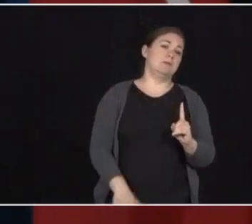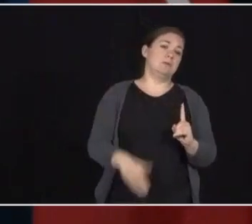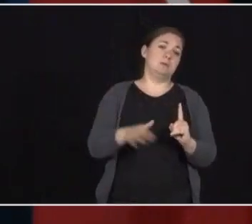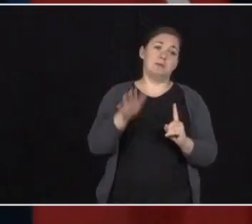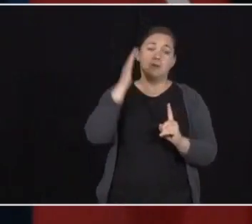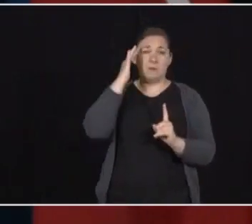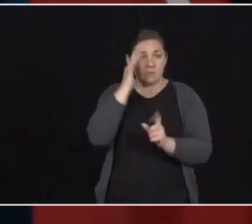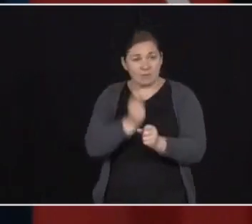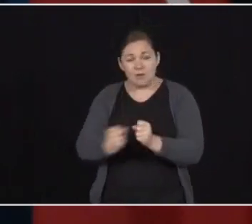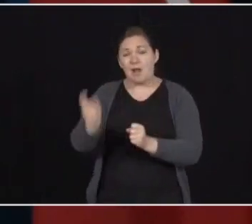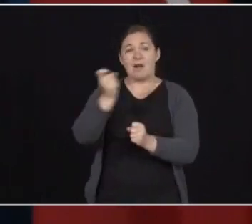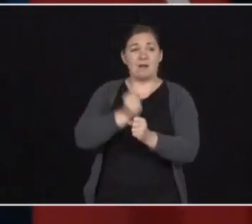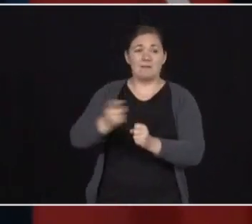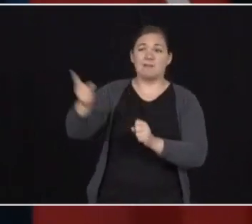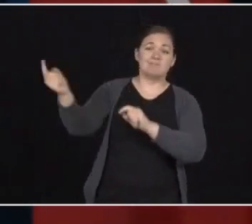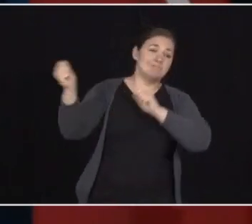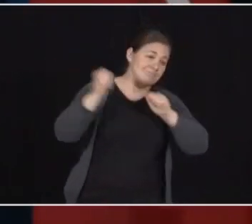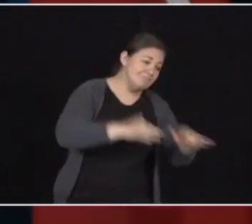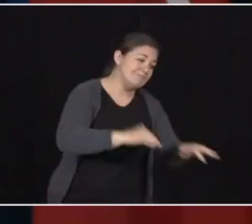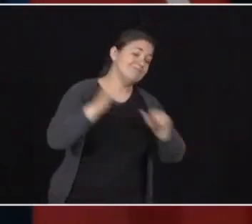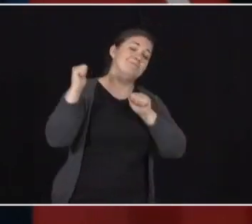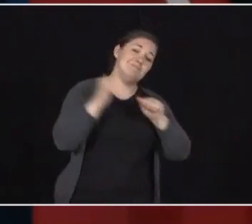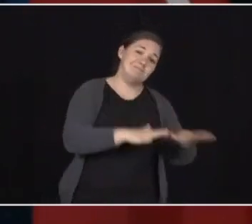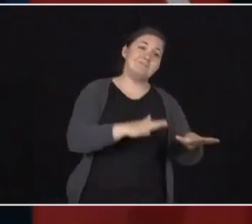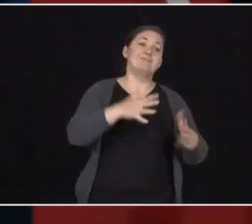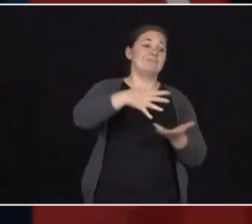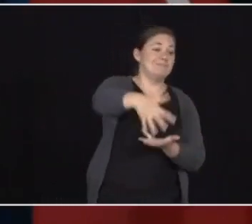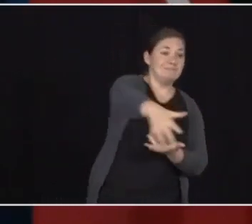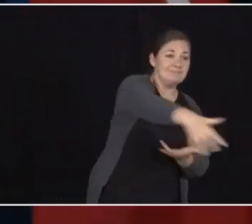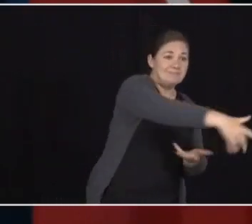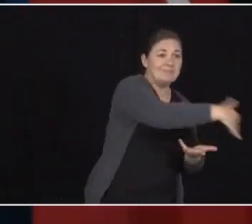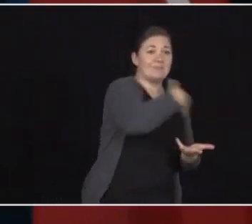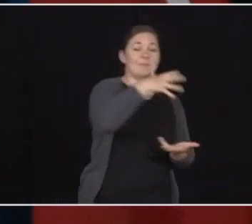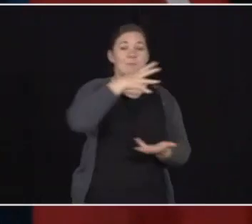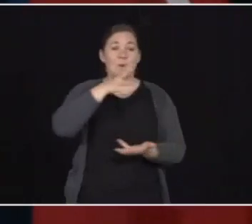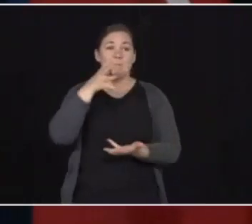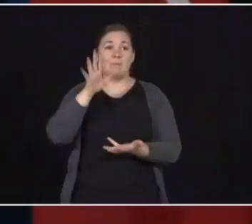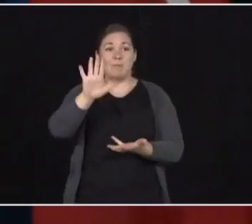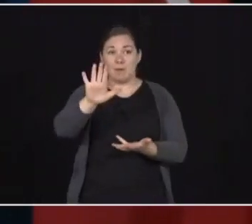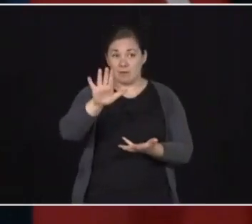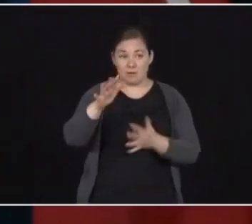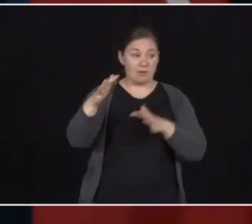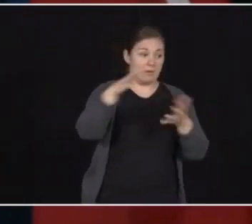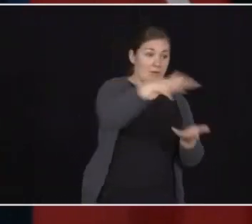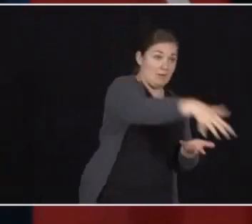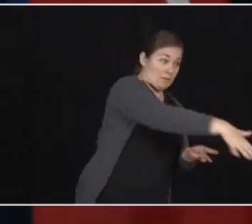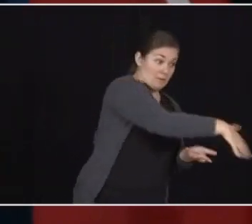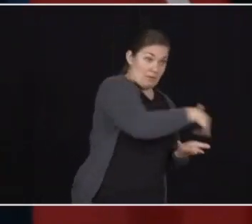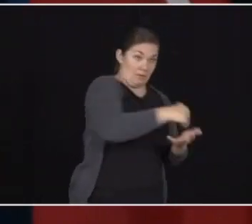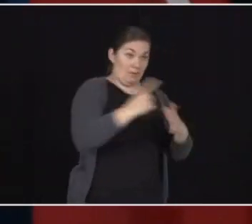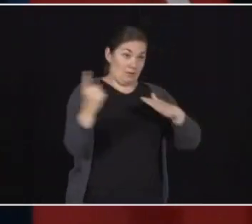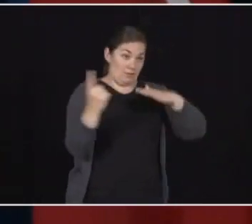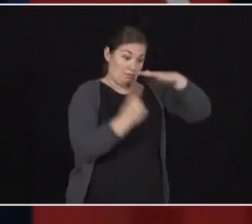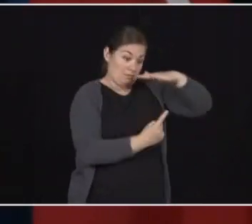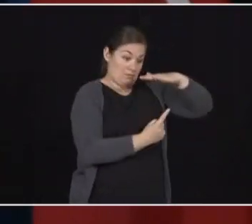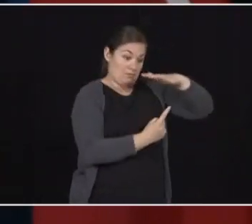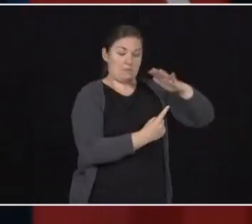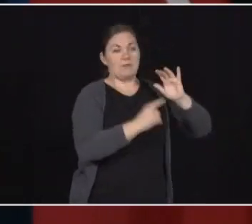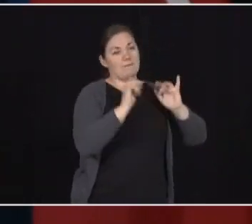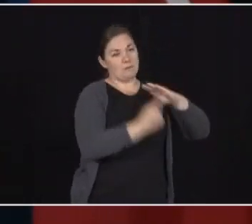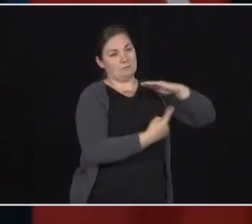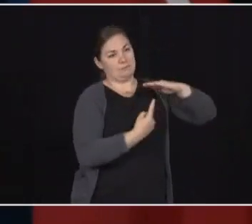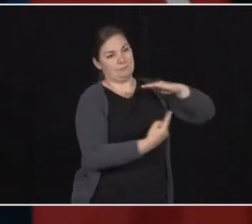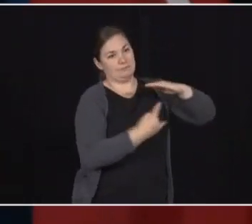year in the season, they were self-isolating for 2 weeks. But to answer your question, I will definitely